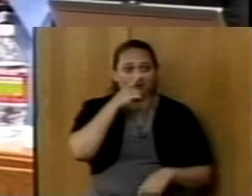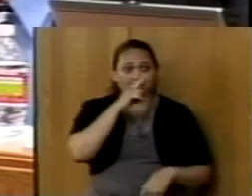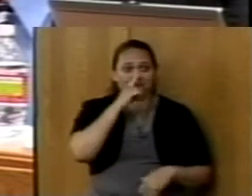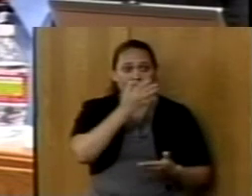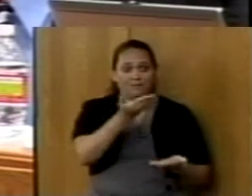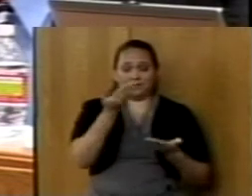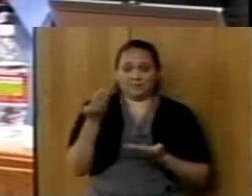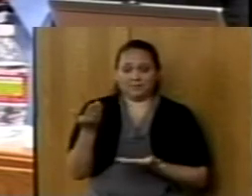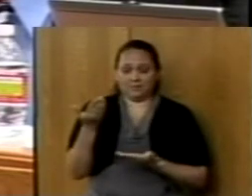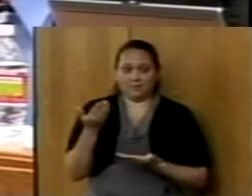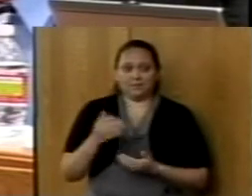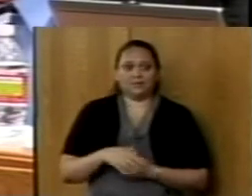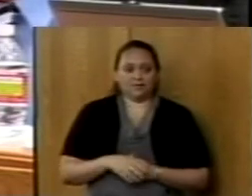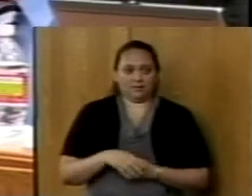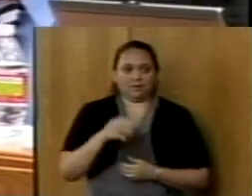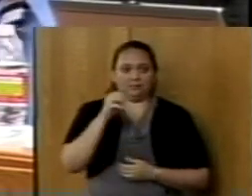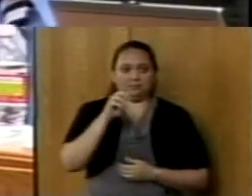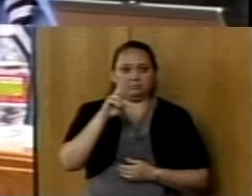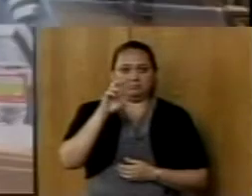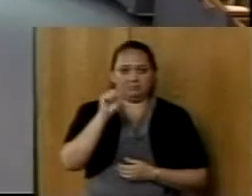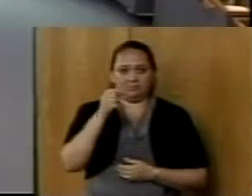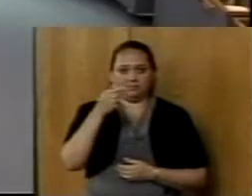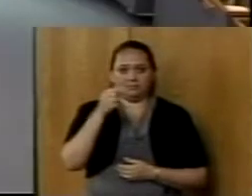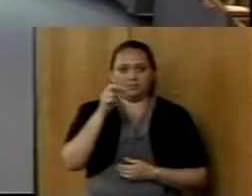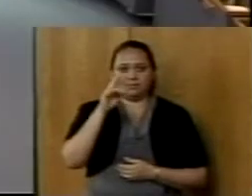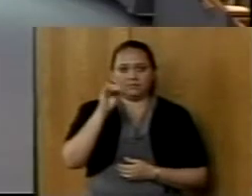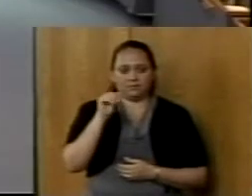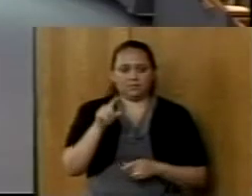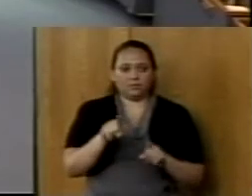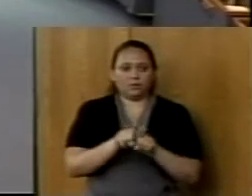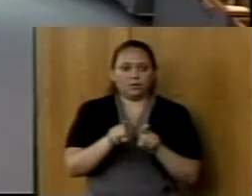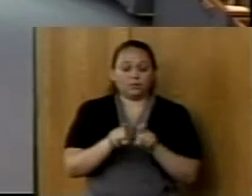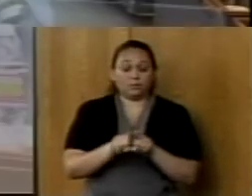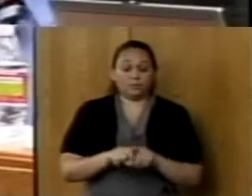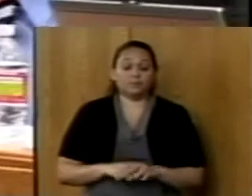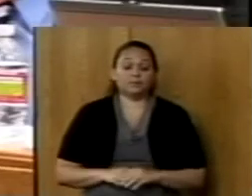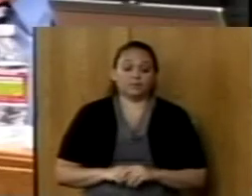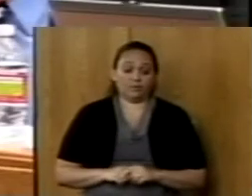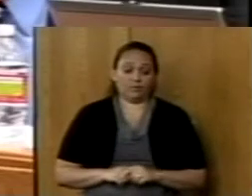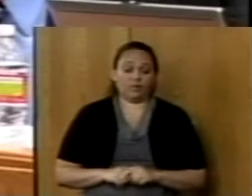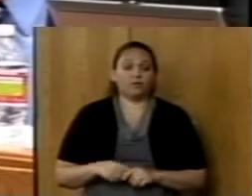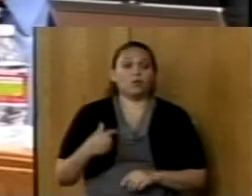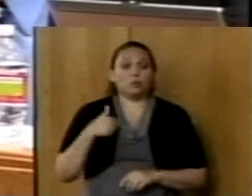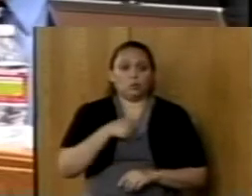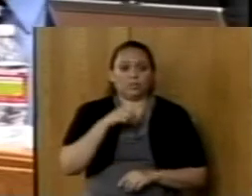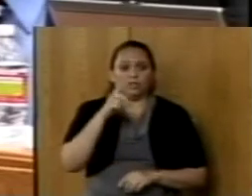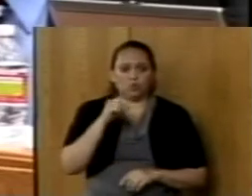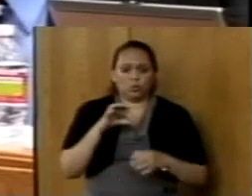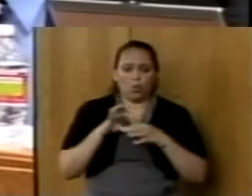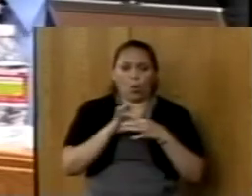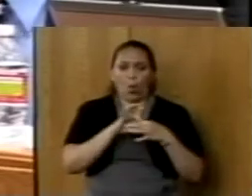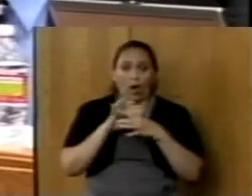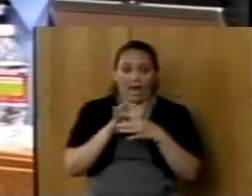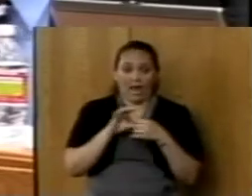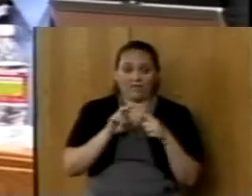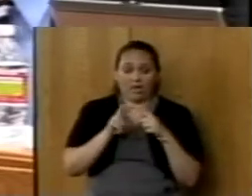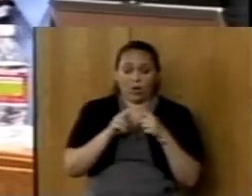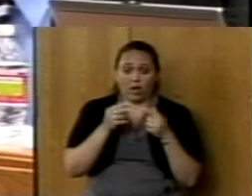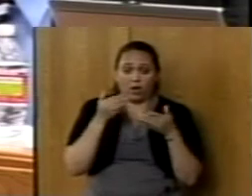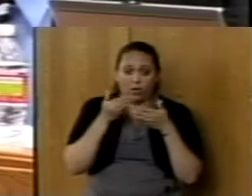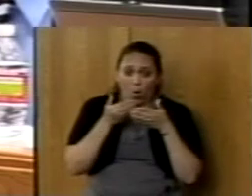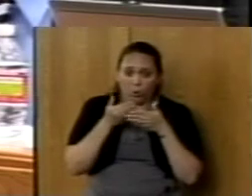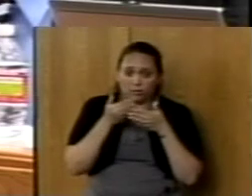forward, please, and Ms. Garcia also. We do coordinate very closely because we